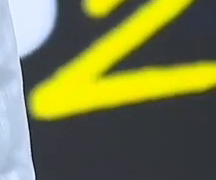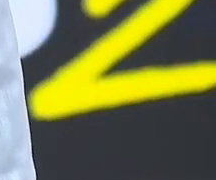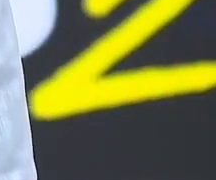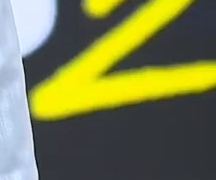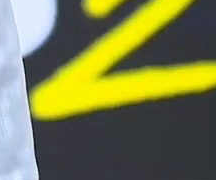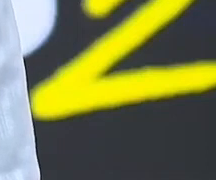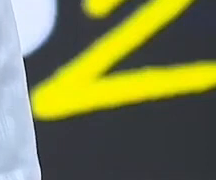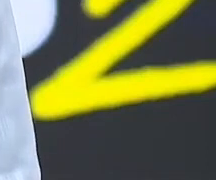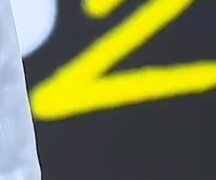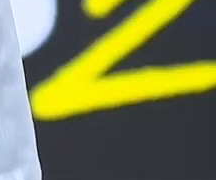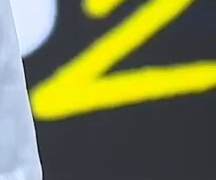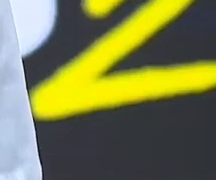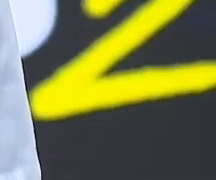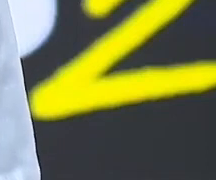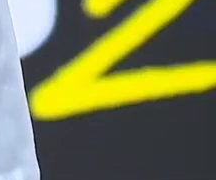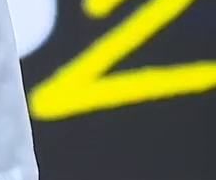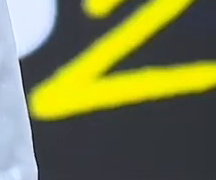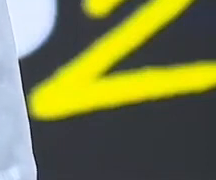In